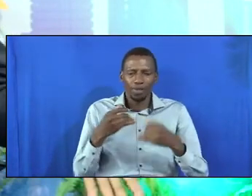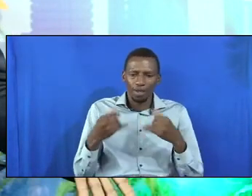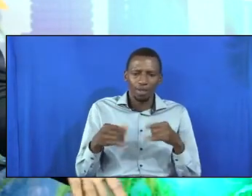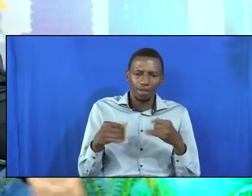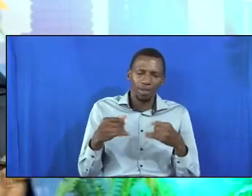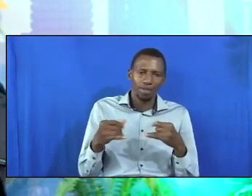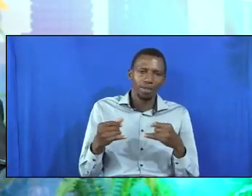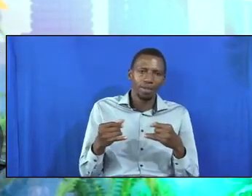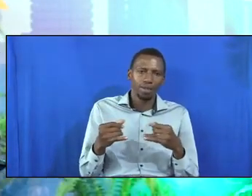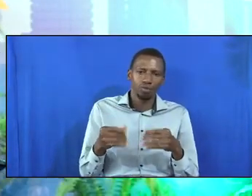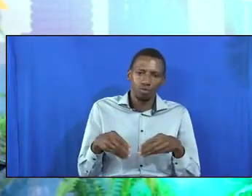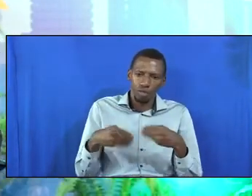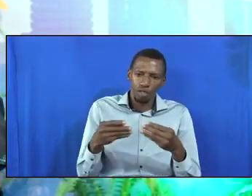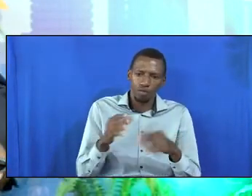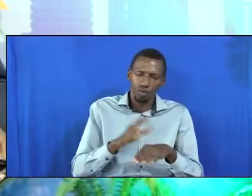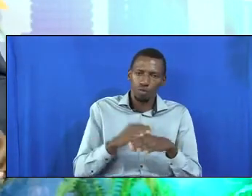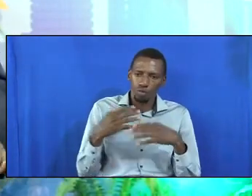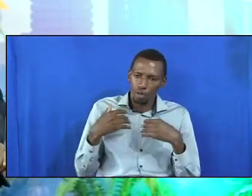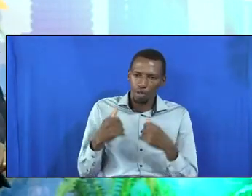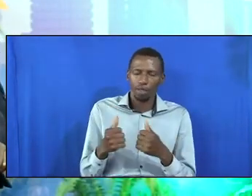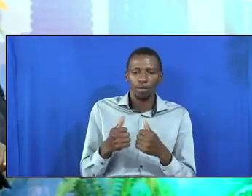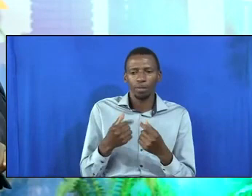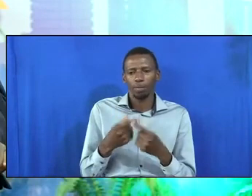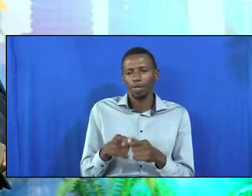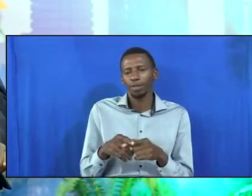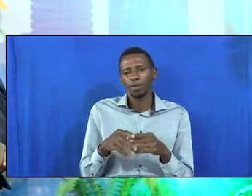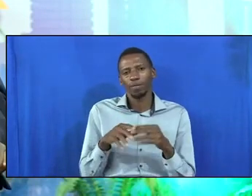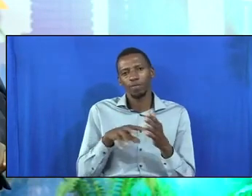I said, come, you come and cry to God.